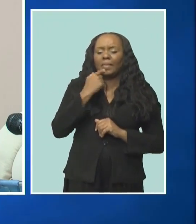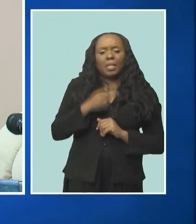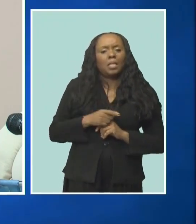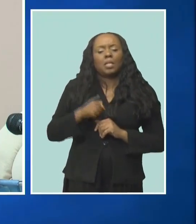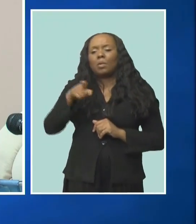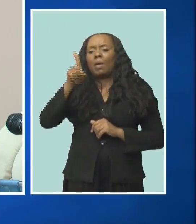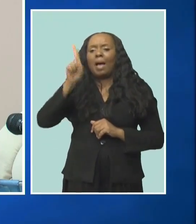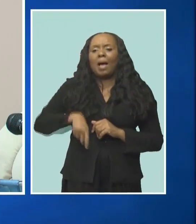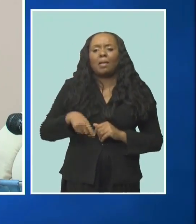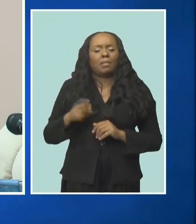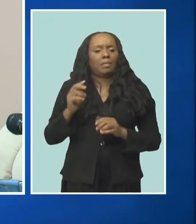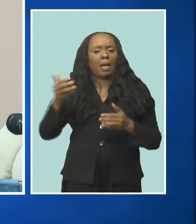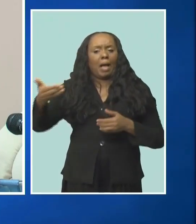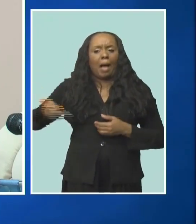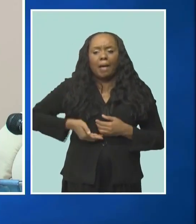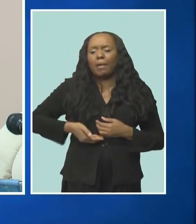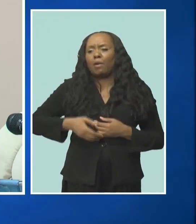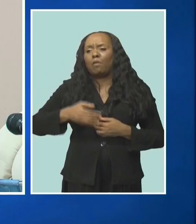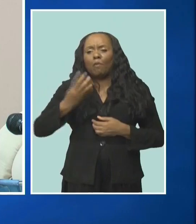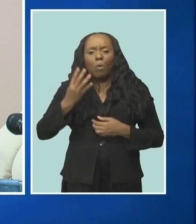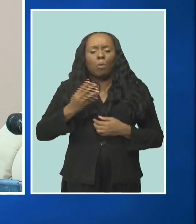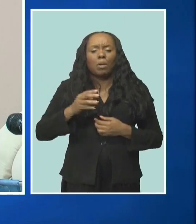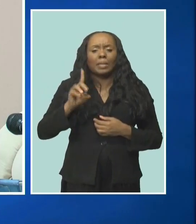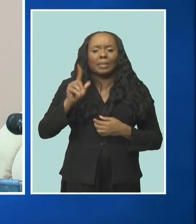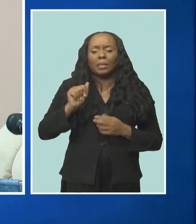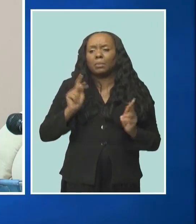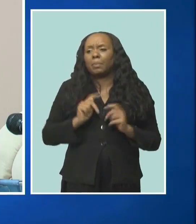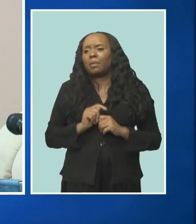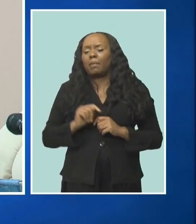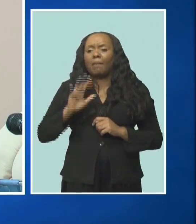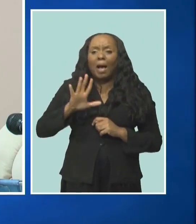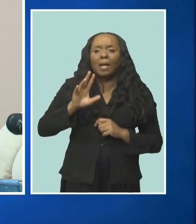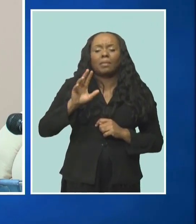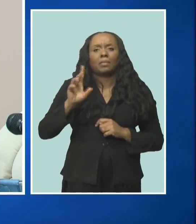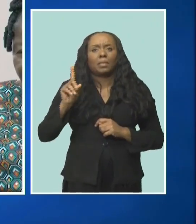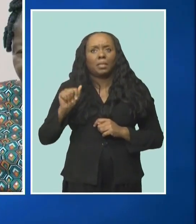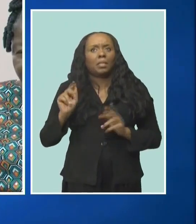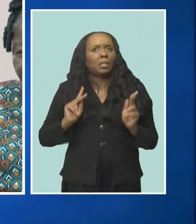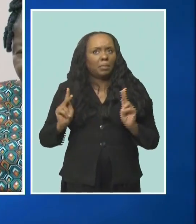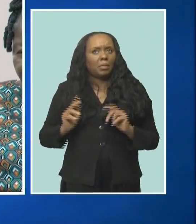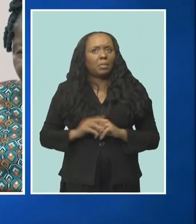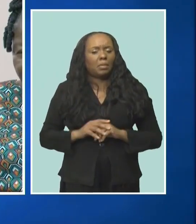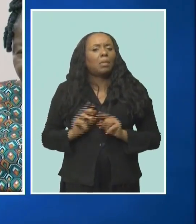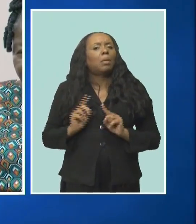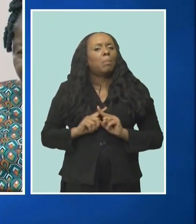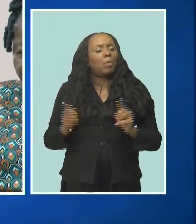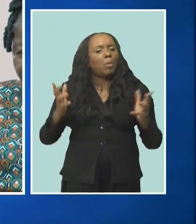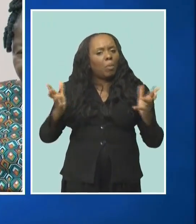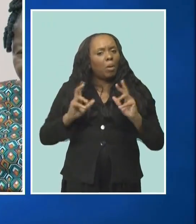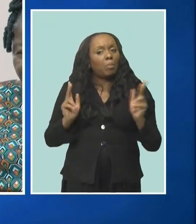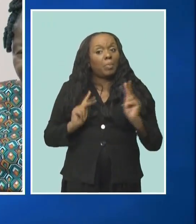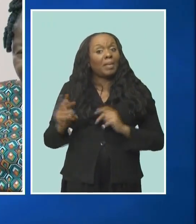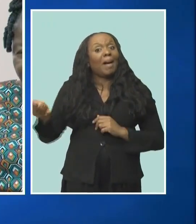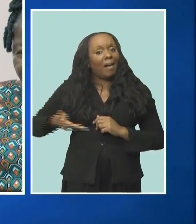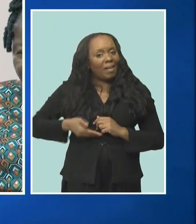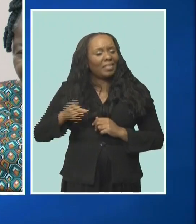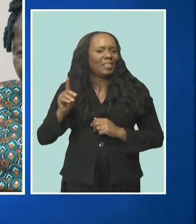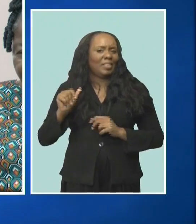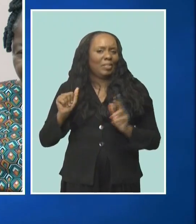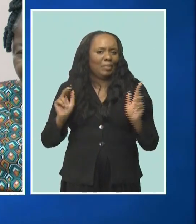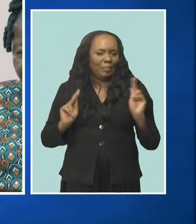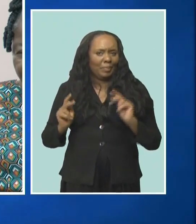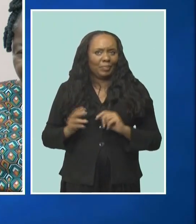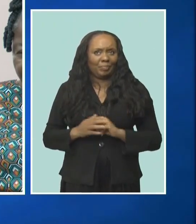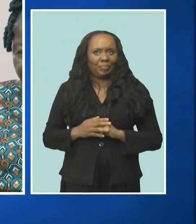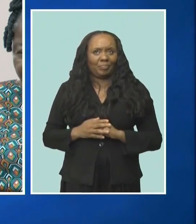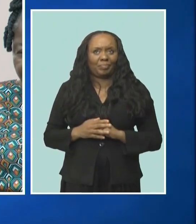said. Decided against quotas at this time. And the president of the Barbados National